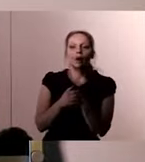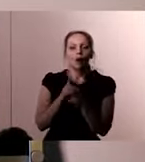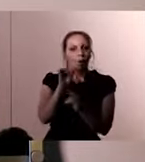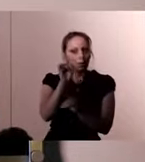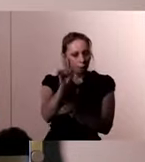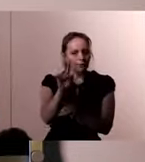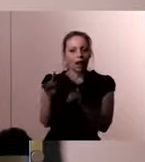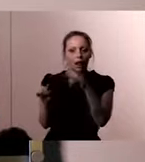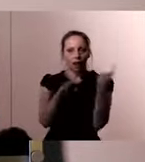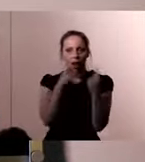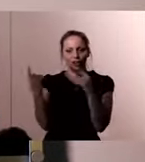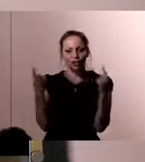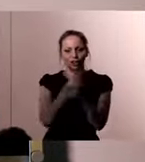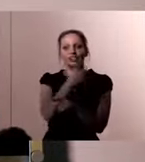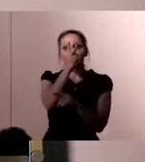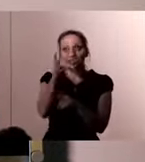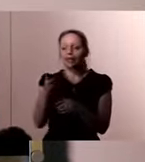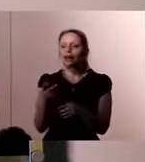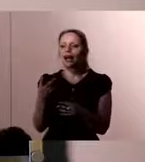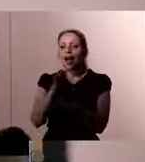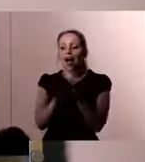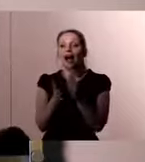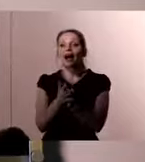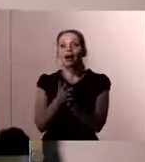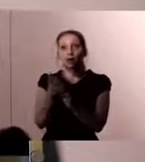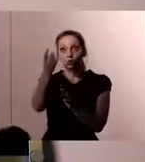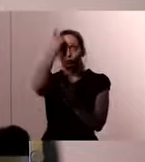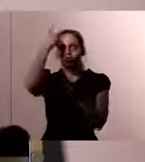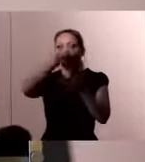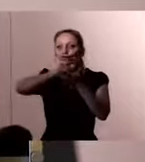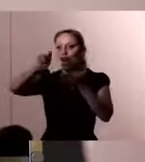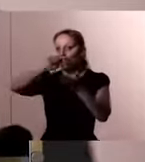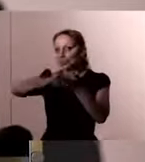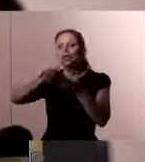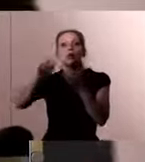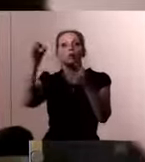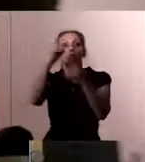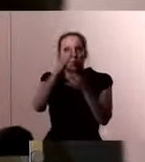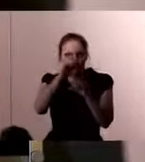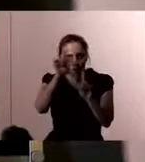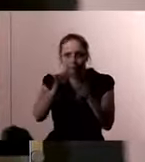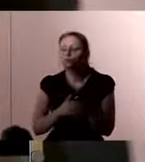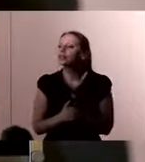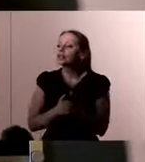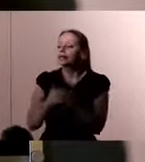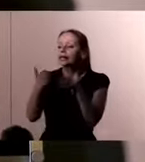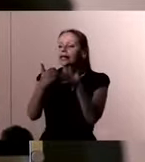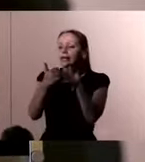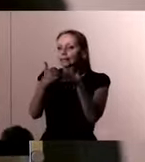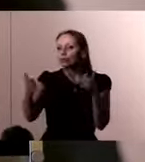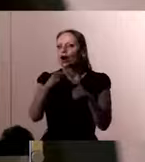The lying changed again with the invention of writing. So this is a really important stage, because when you take the lie away from the